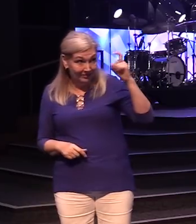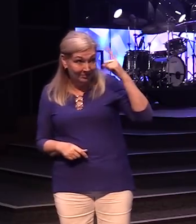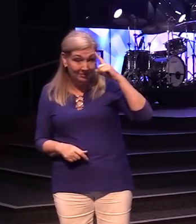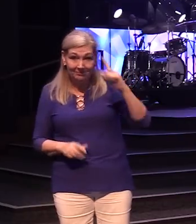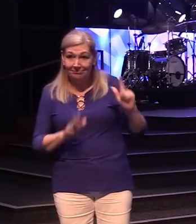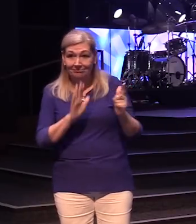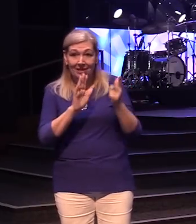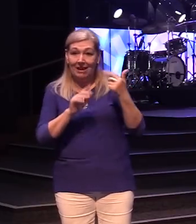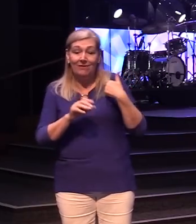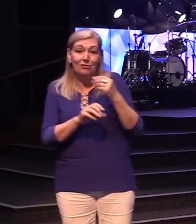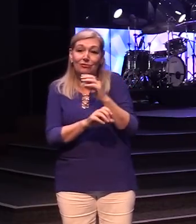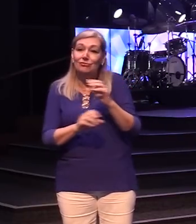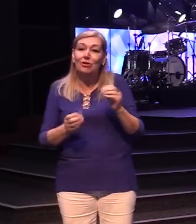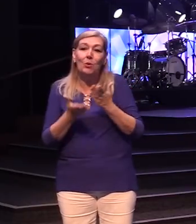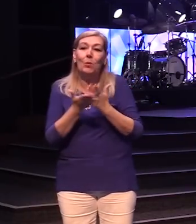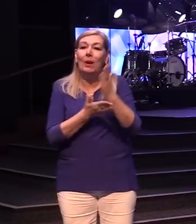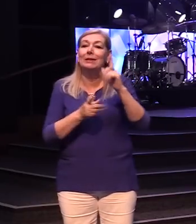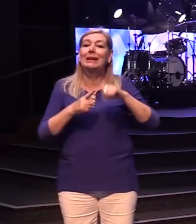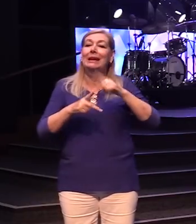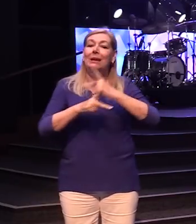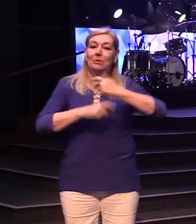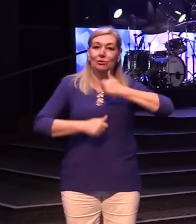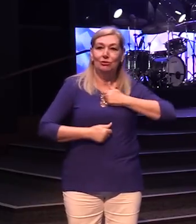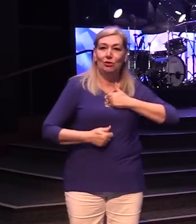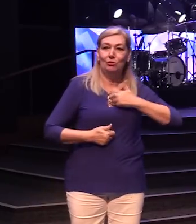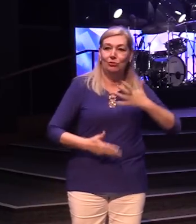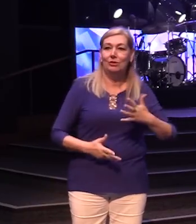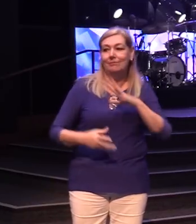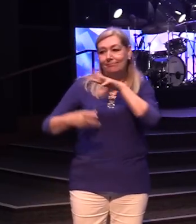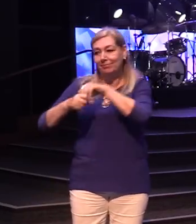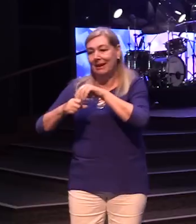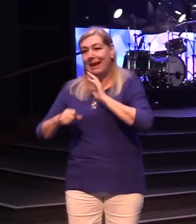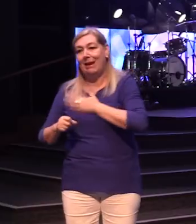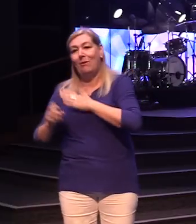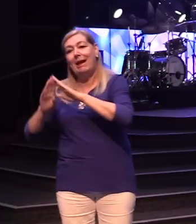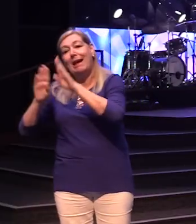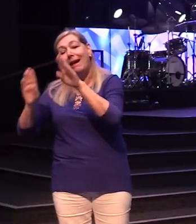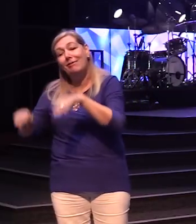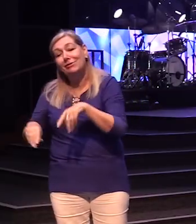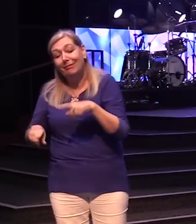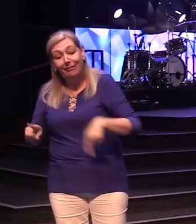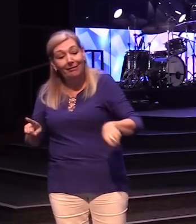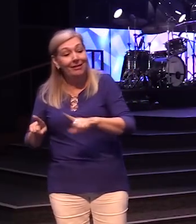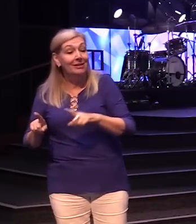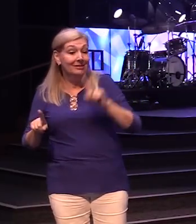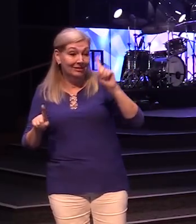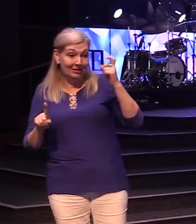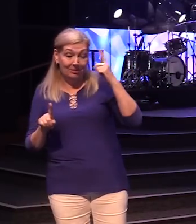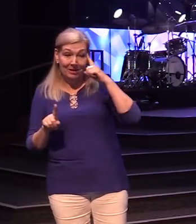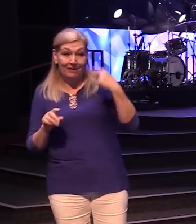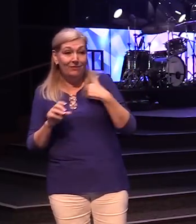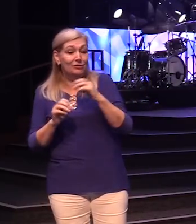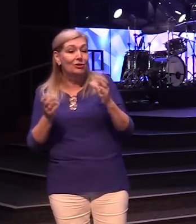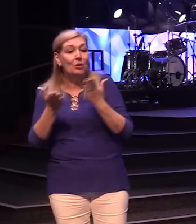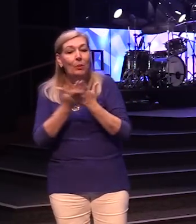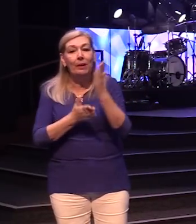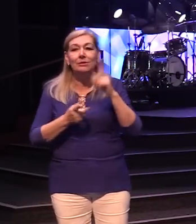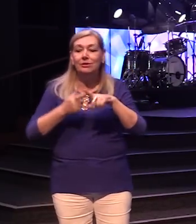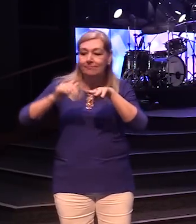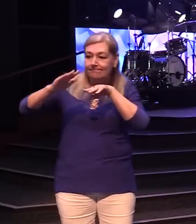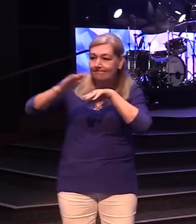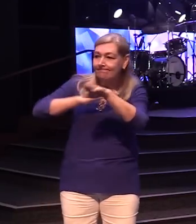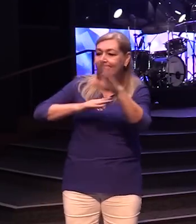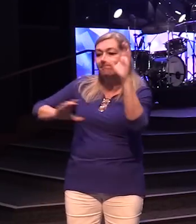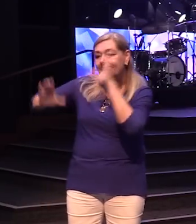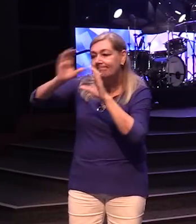to quarter soldiers in our houses, that the government has no right to an unreasonable search and seizure of